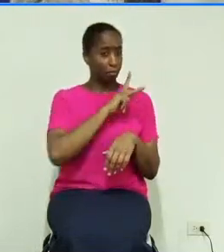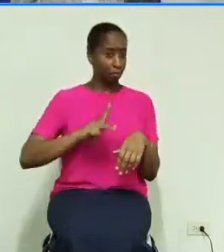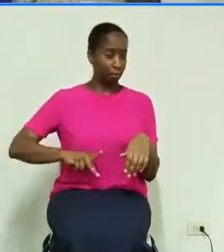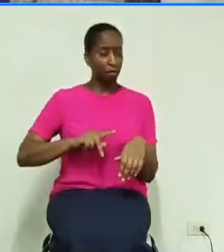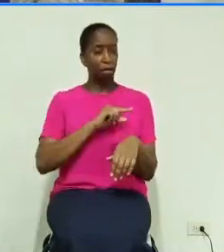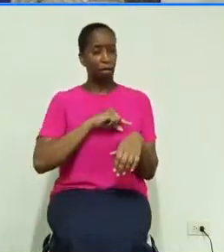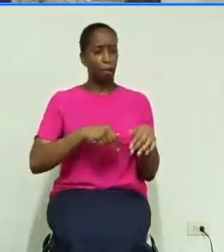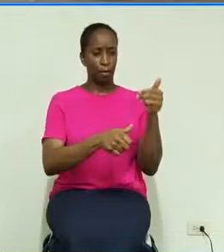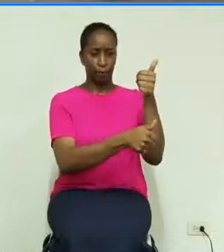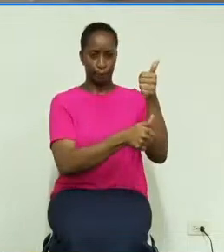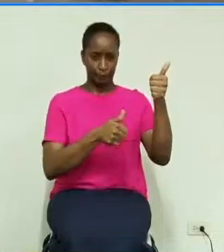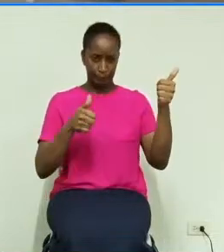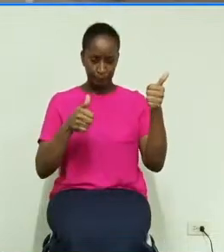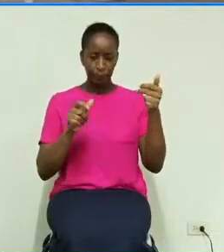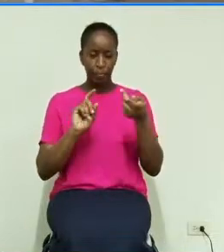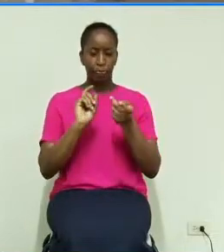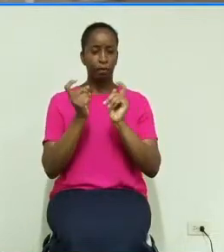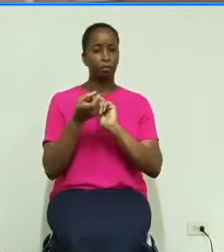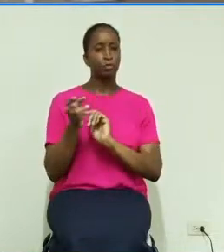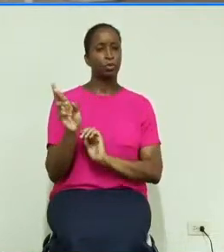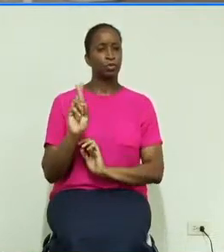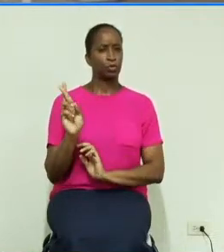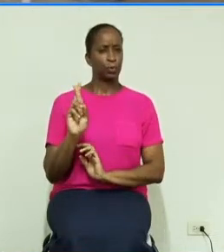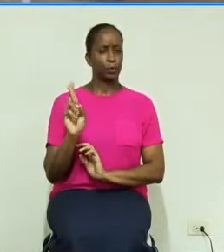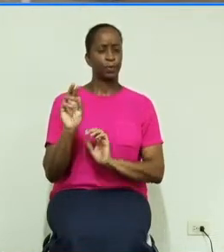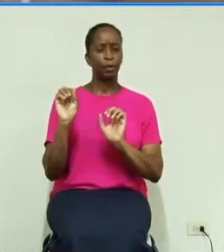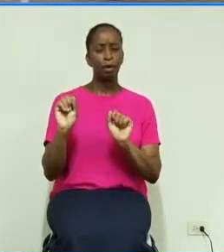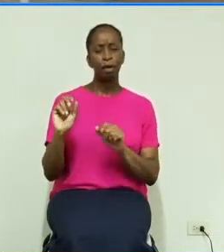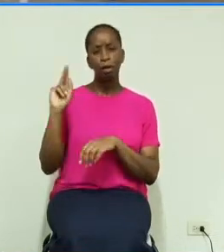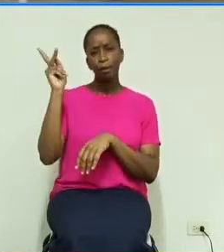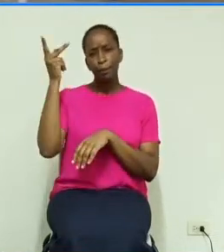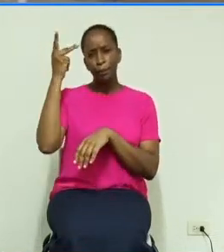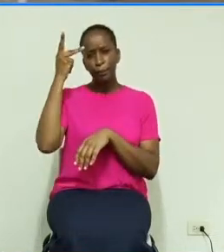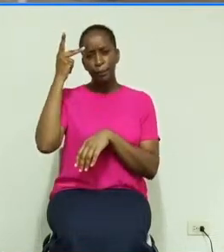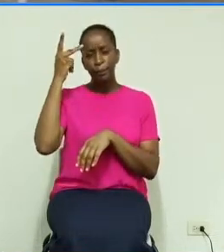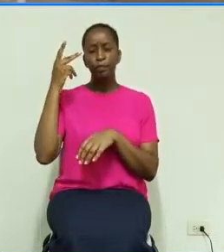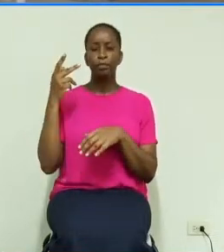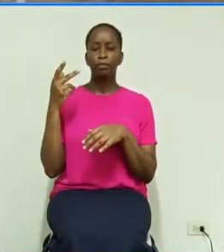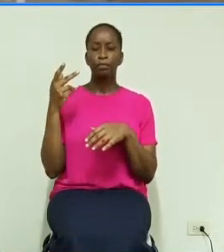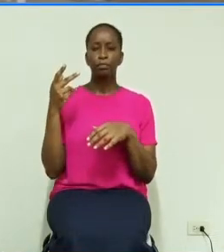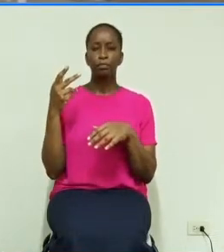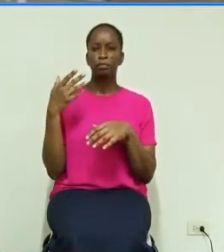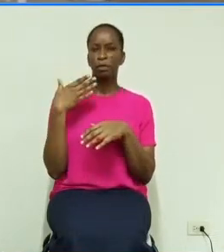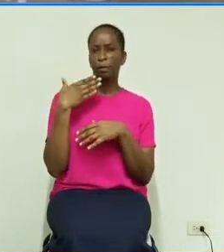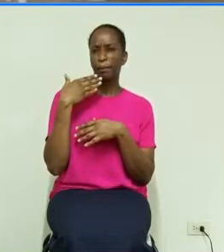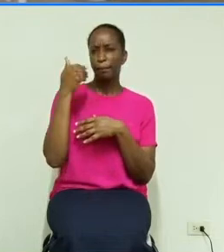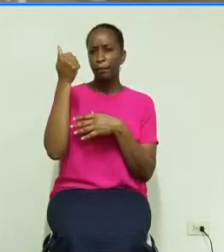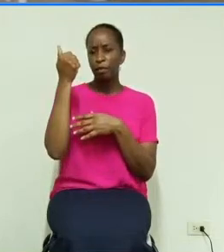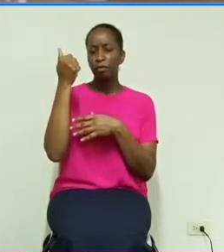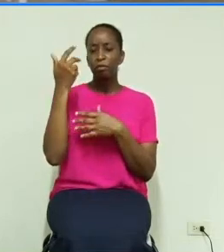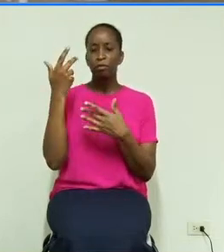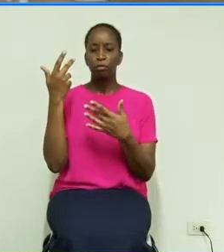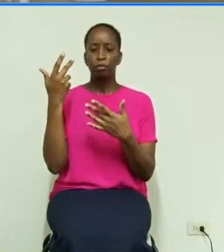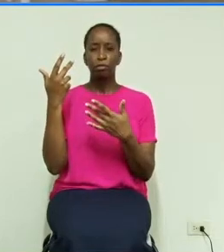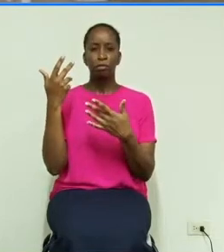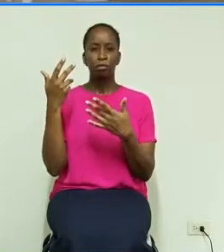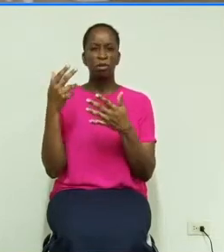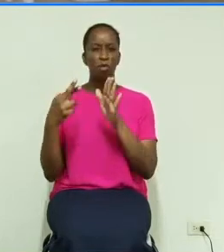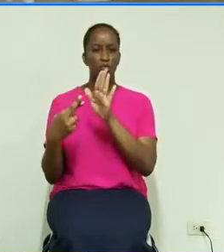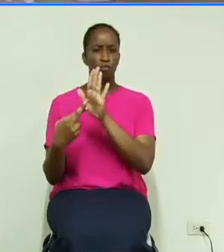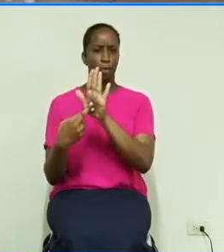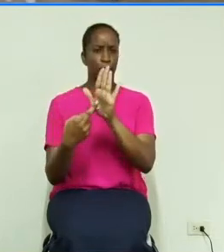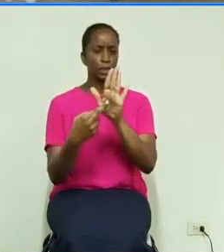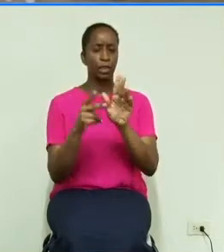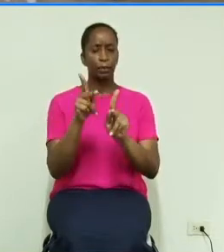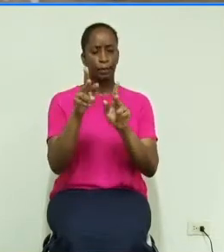greater voice, and make it a stronger institution which is more representative of a broader cross-section